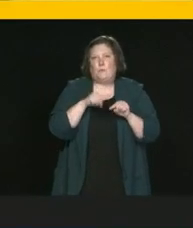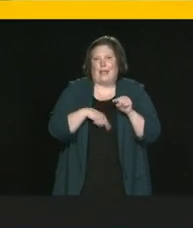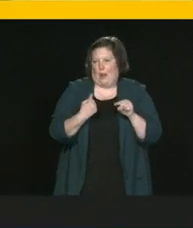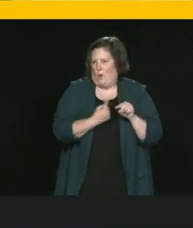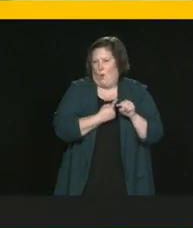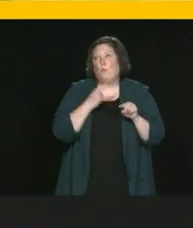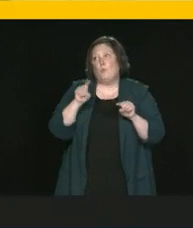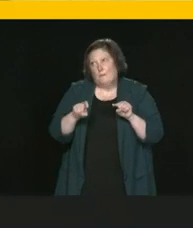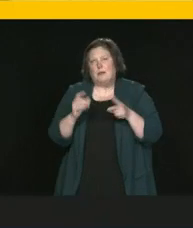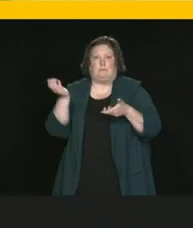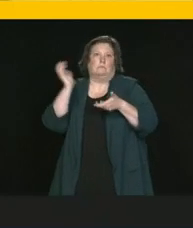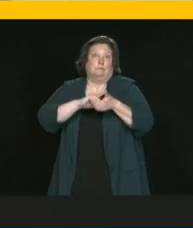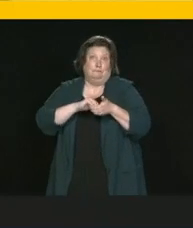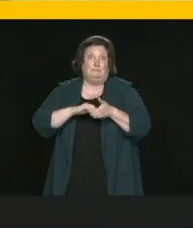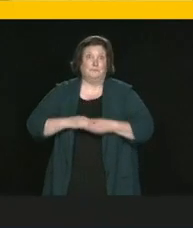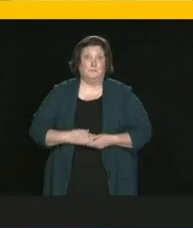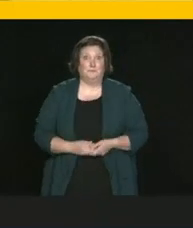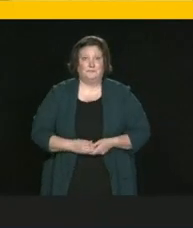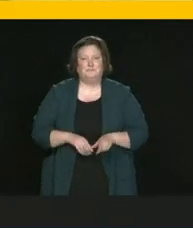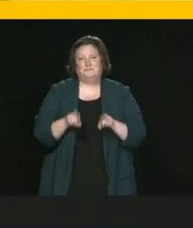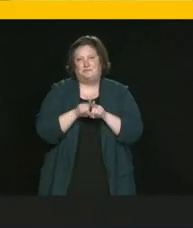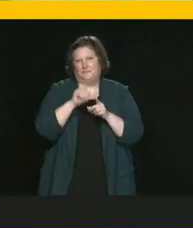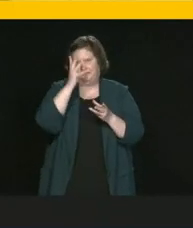work together. Okay.